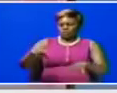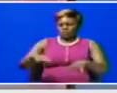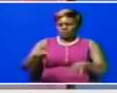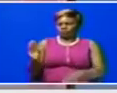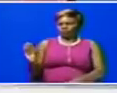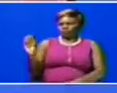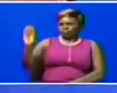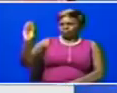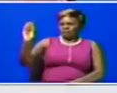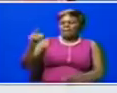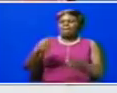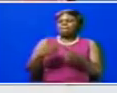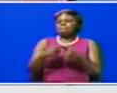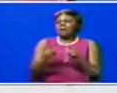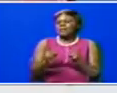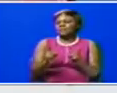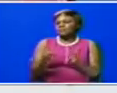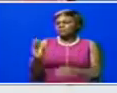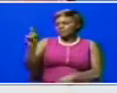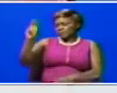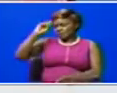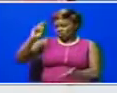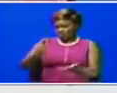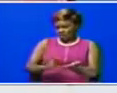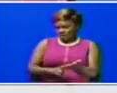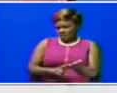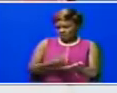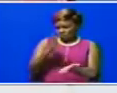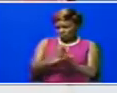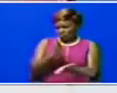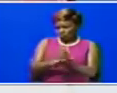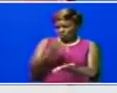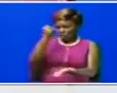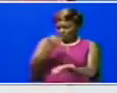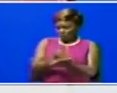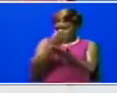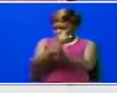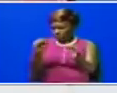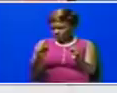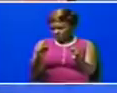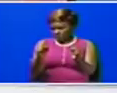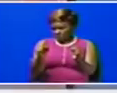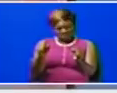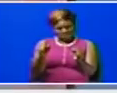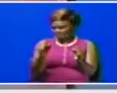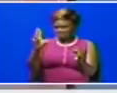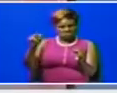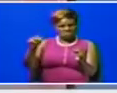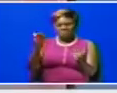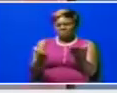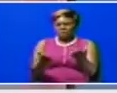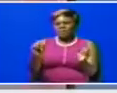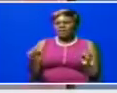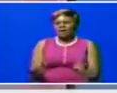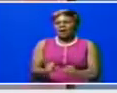oath, but will that oath be recognized as an oath for an office of the president? I don't think so. Unless it's